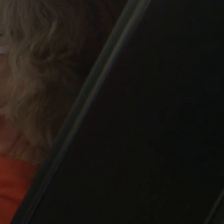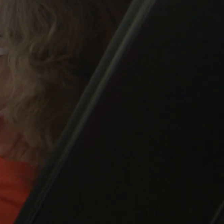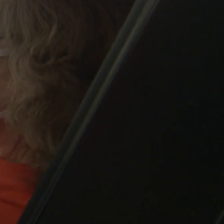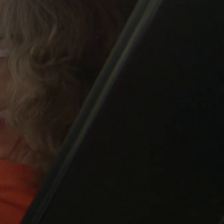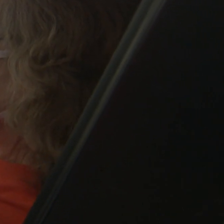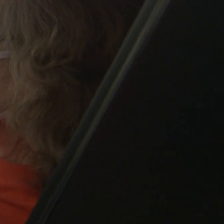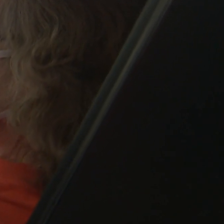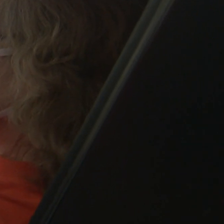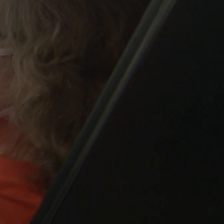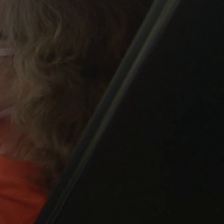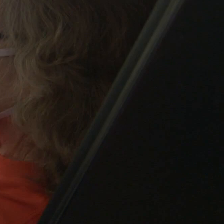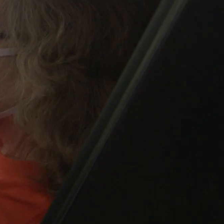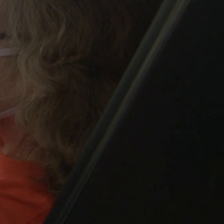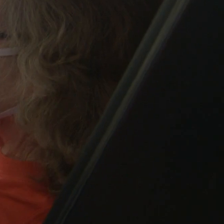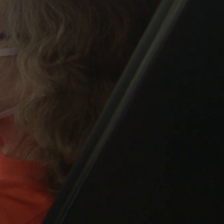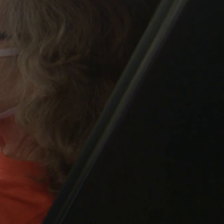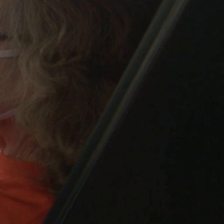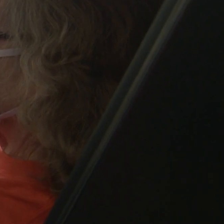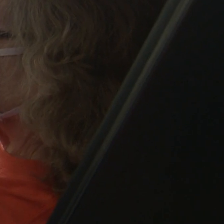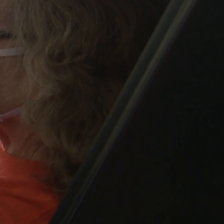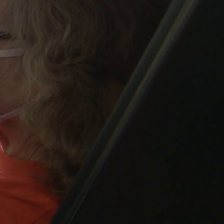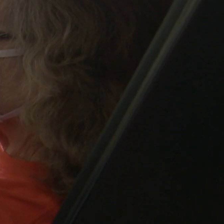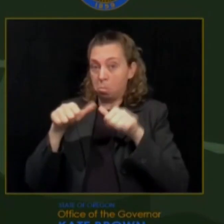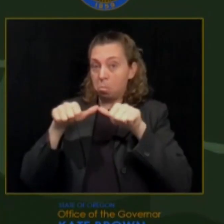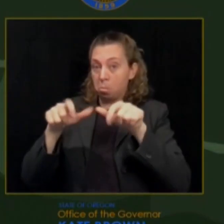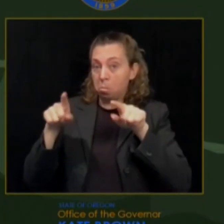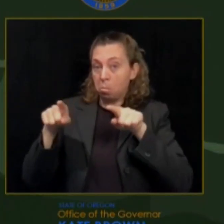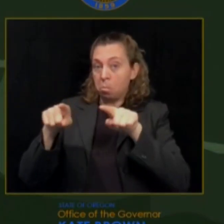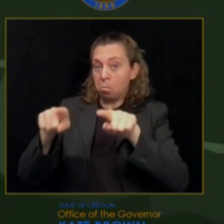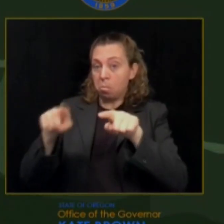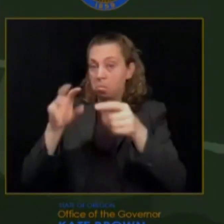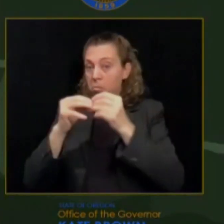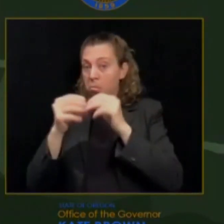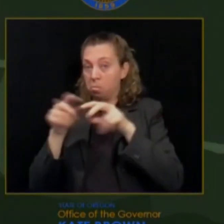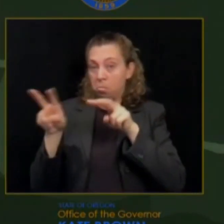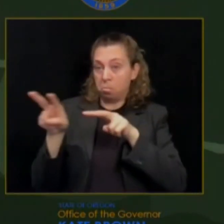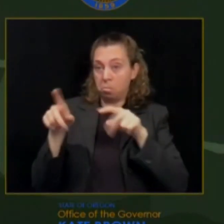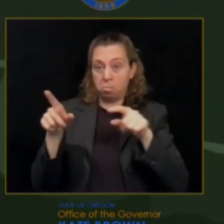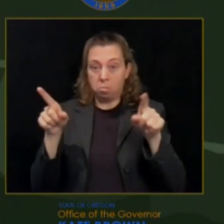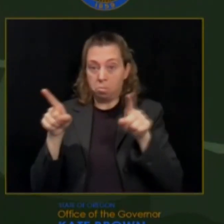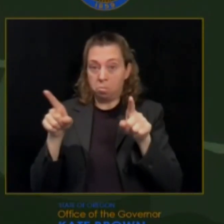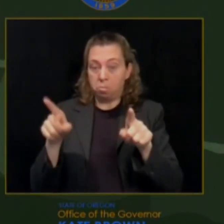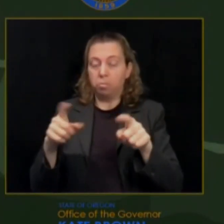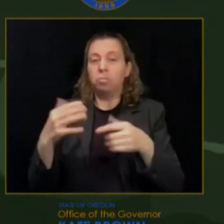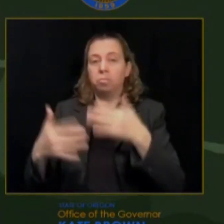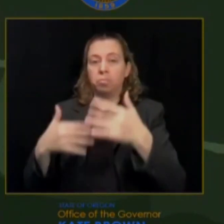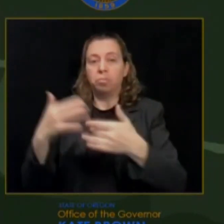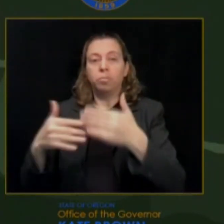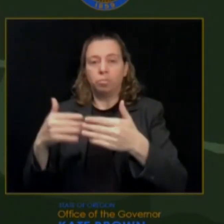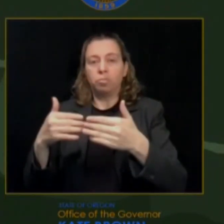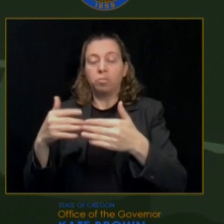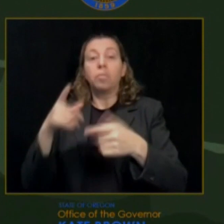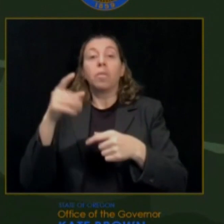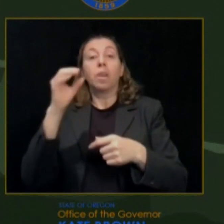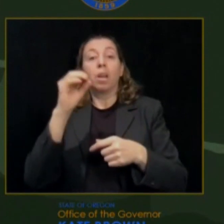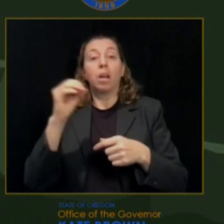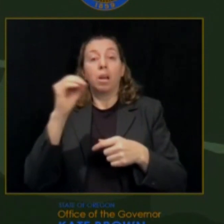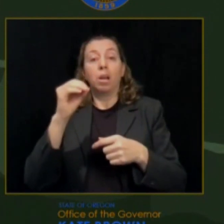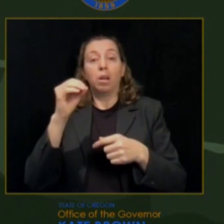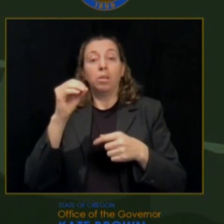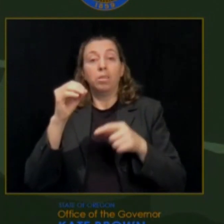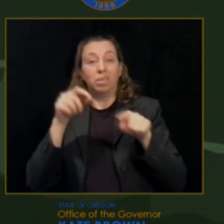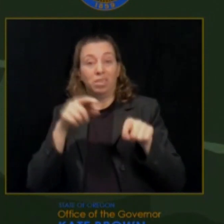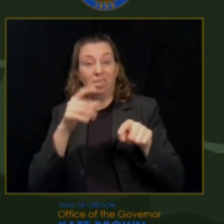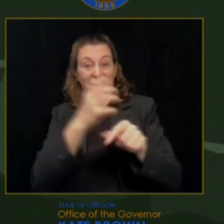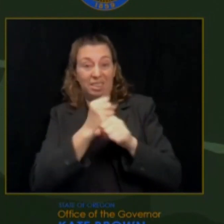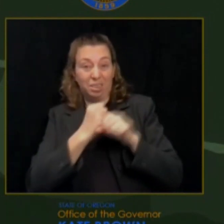see many more vaccine appointments available by mid-March. If Oregon's prime dose allocation increases to approximately 200,000 doses